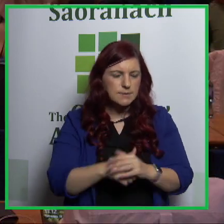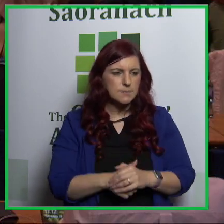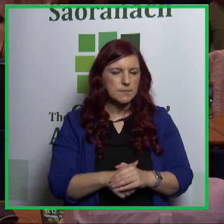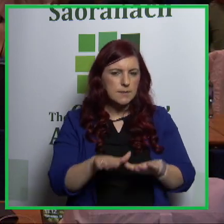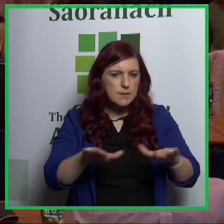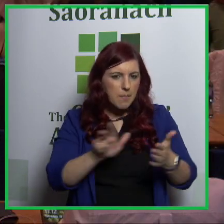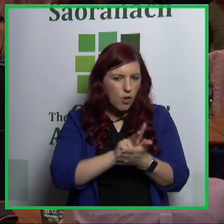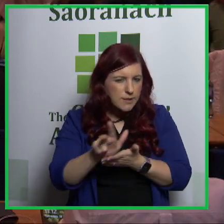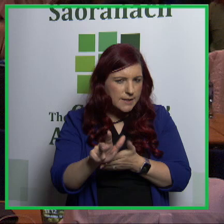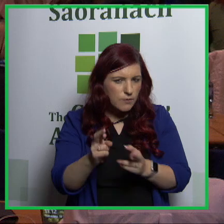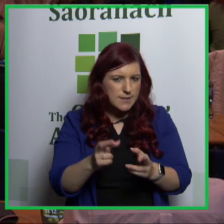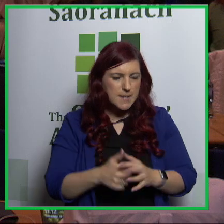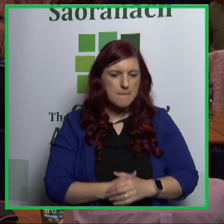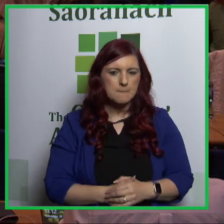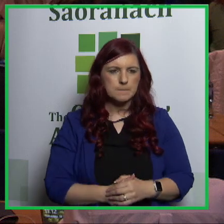thank you.